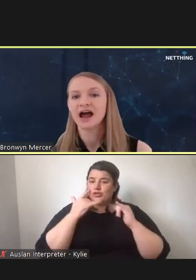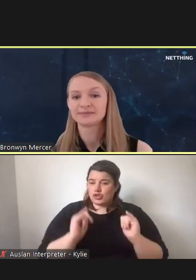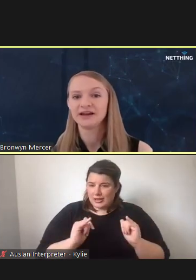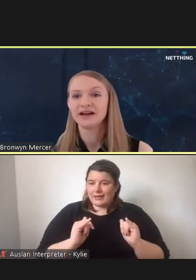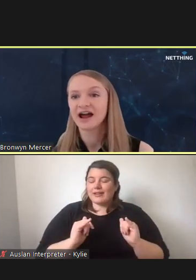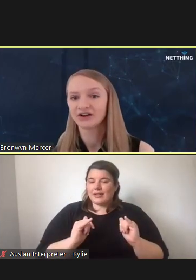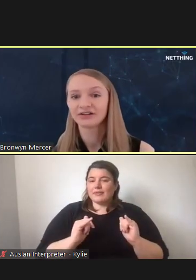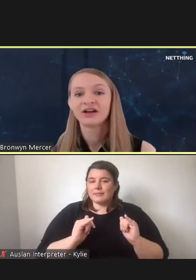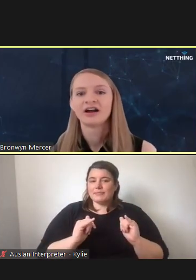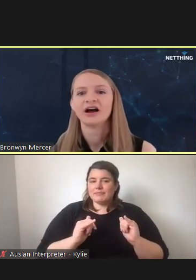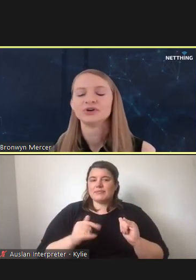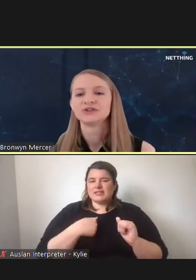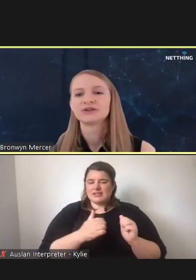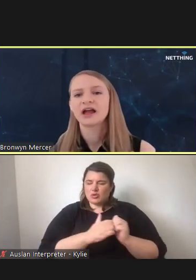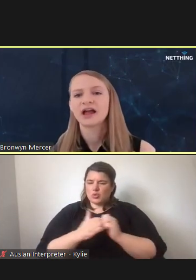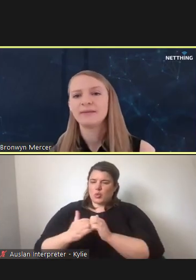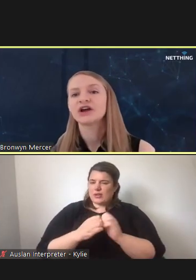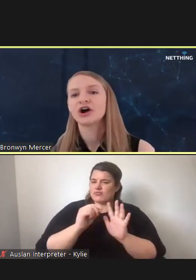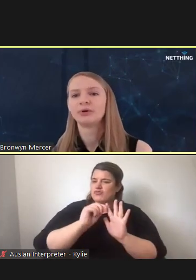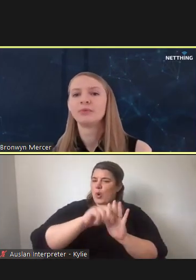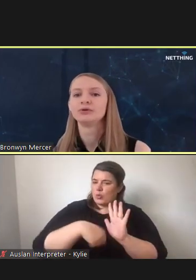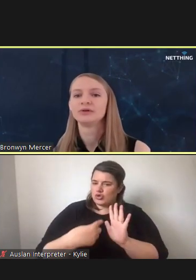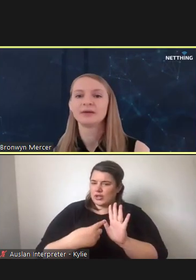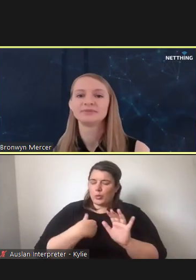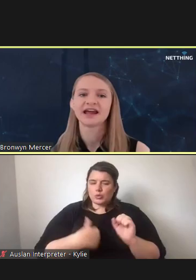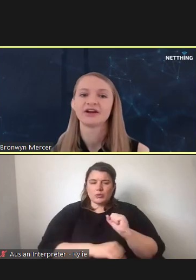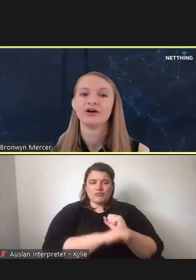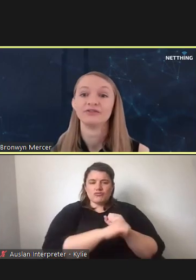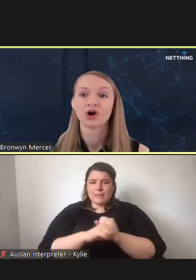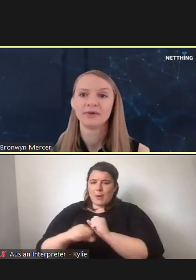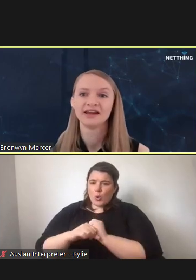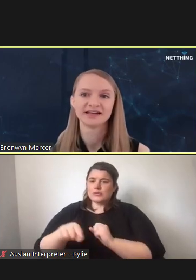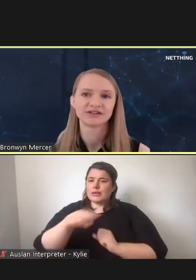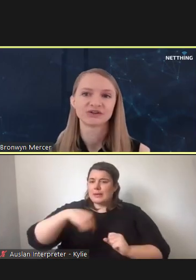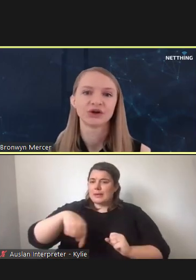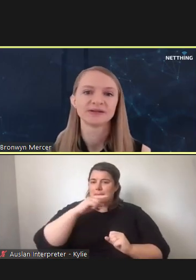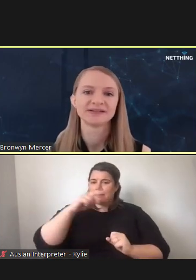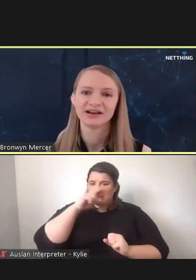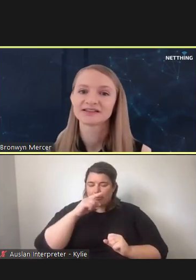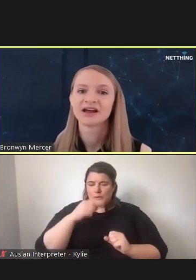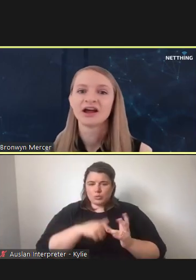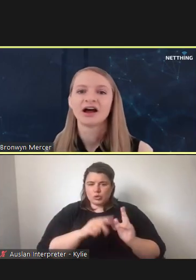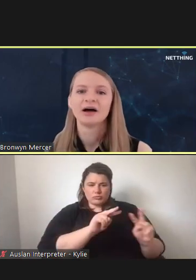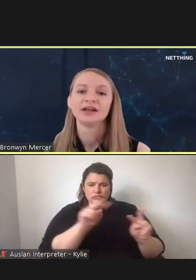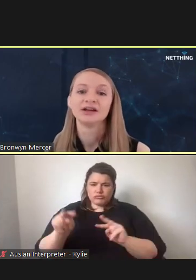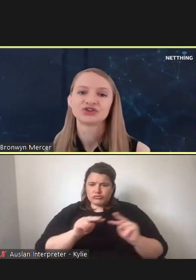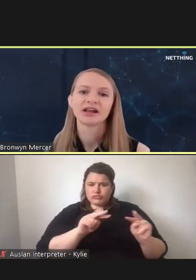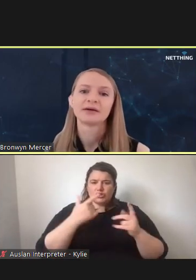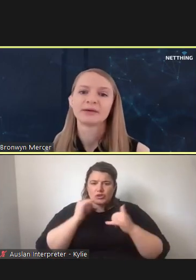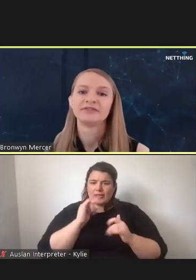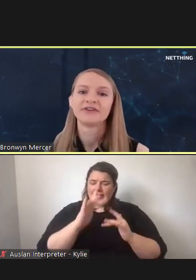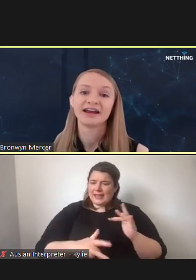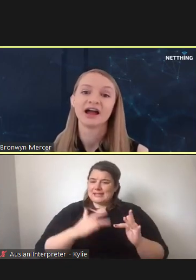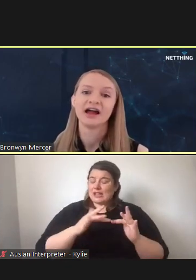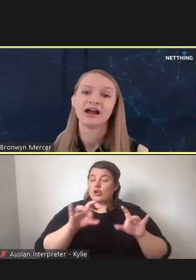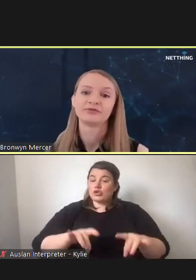between ASPI and ALDA, which is aiming to help promote the uptake of common internet security standards in Australia